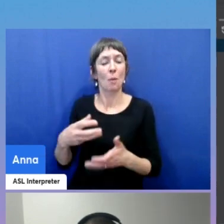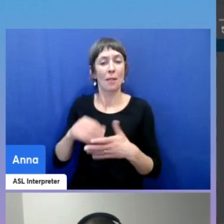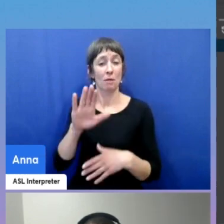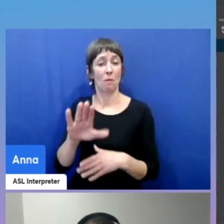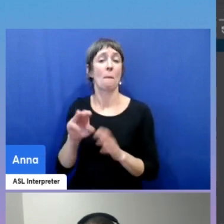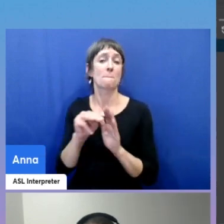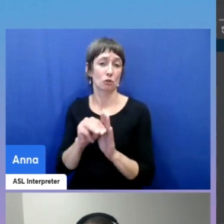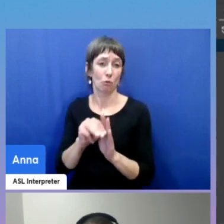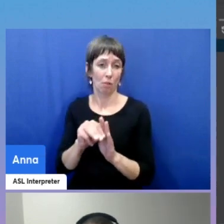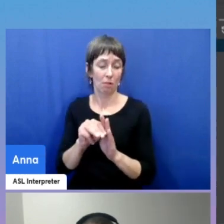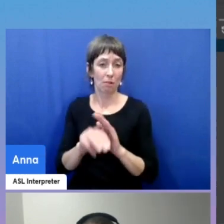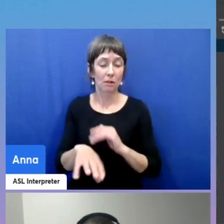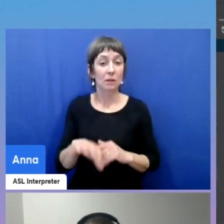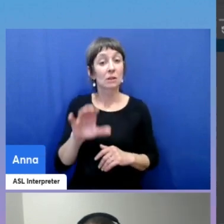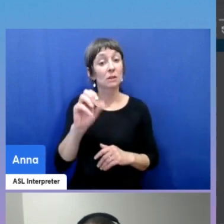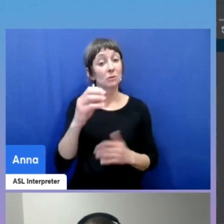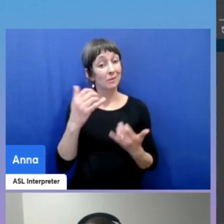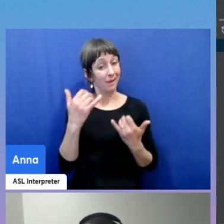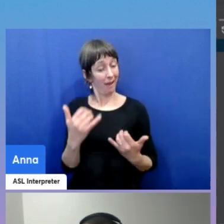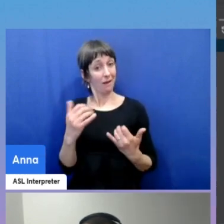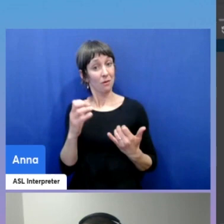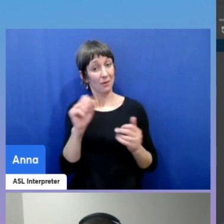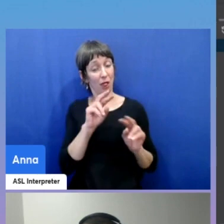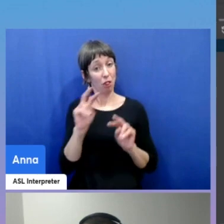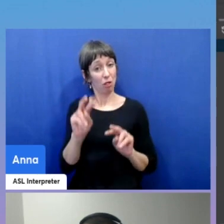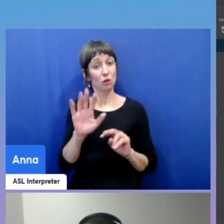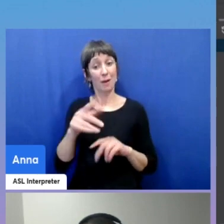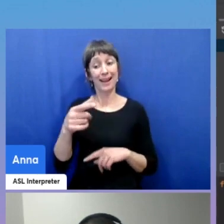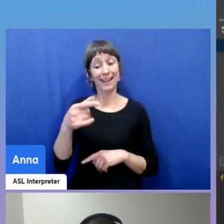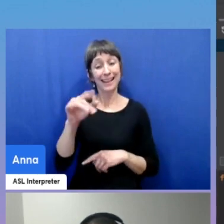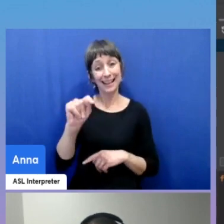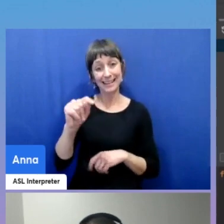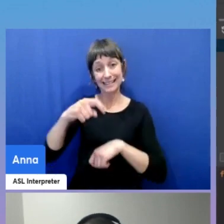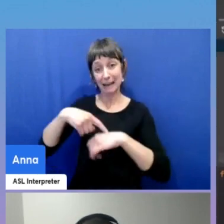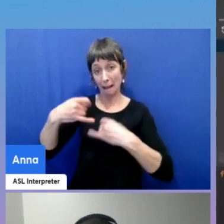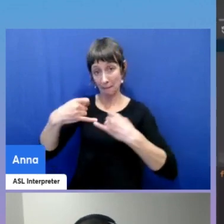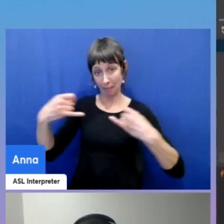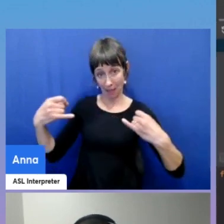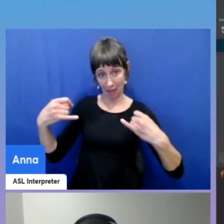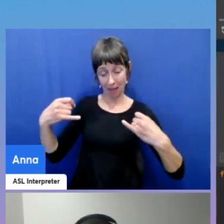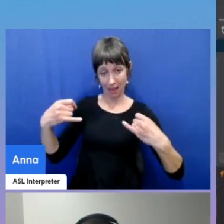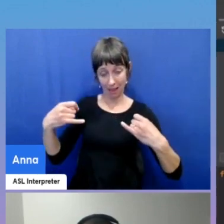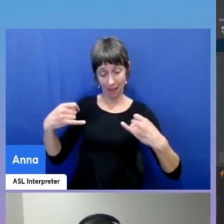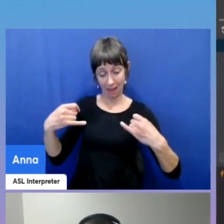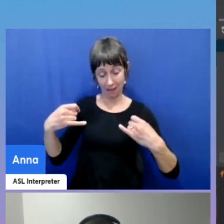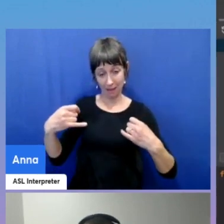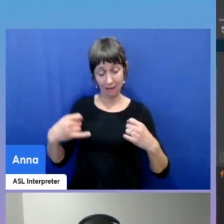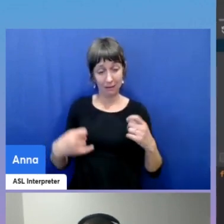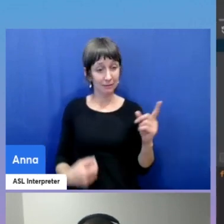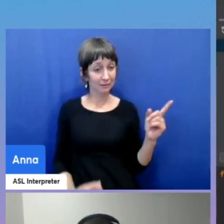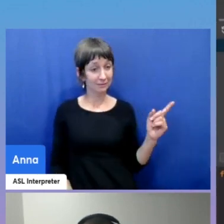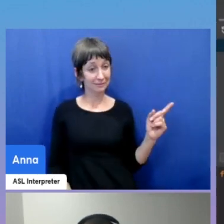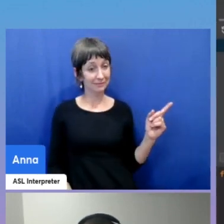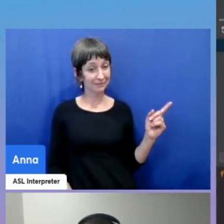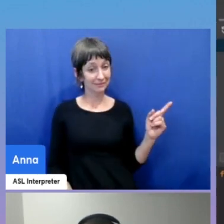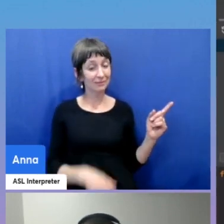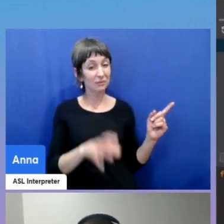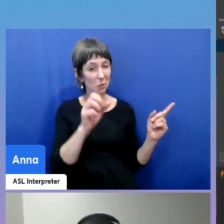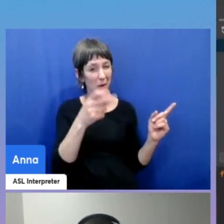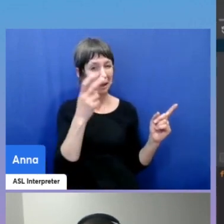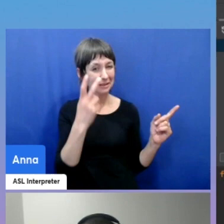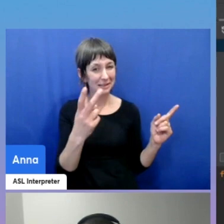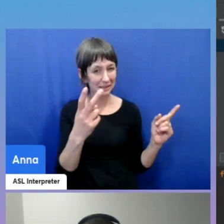now looking at the Git timeline, you can see that, well, it kind of screwed up here, but based on